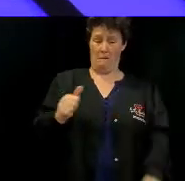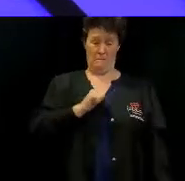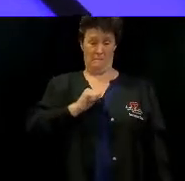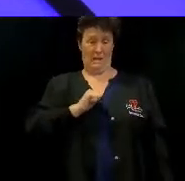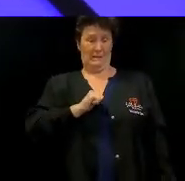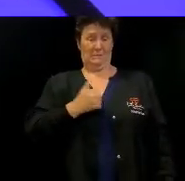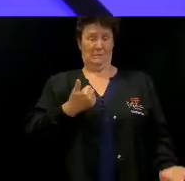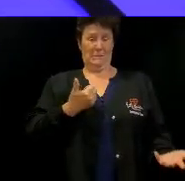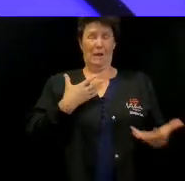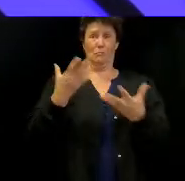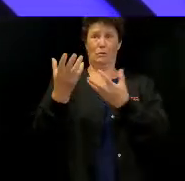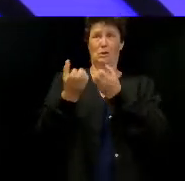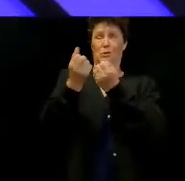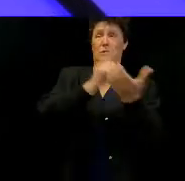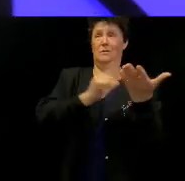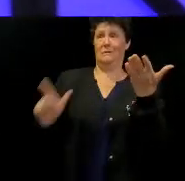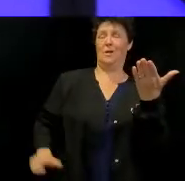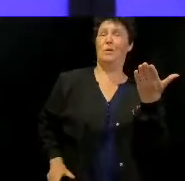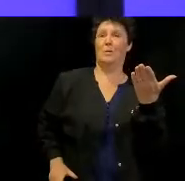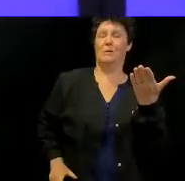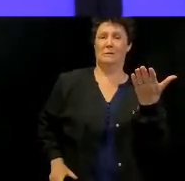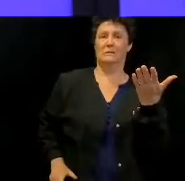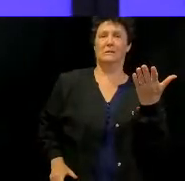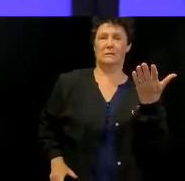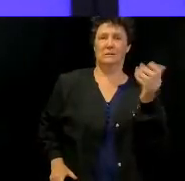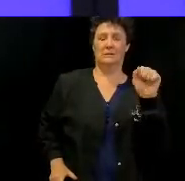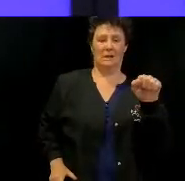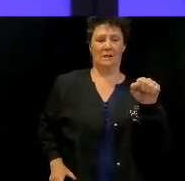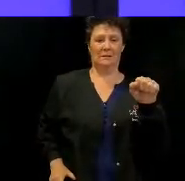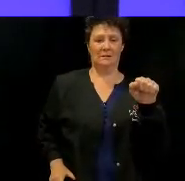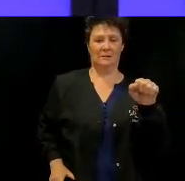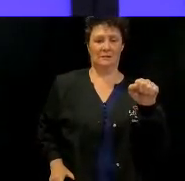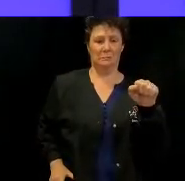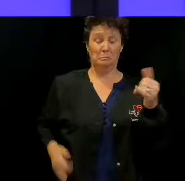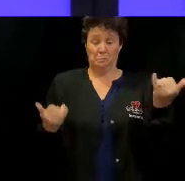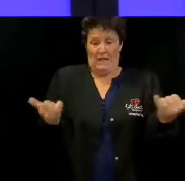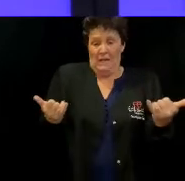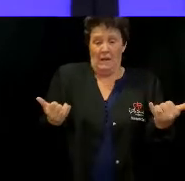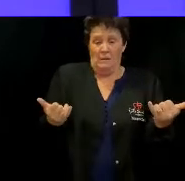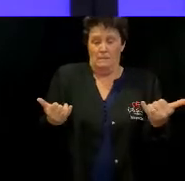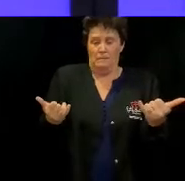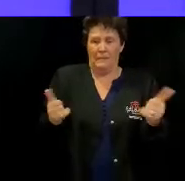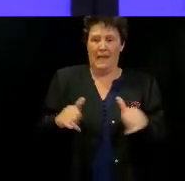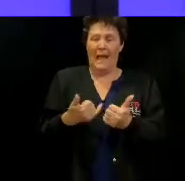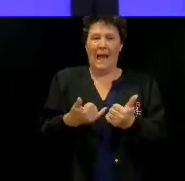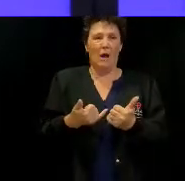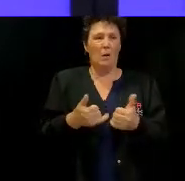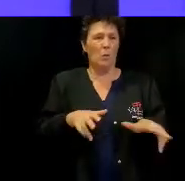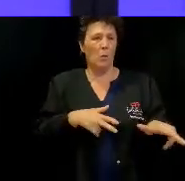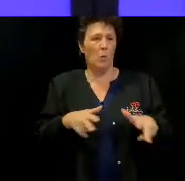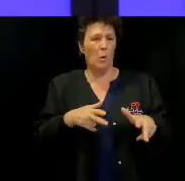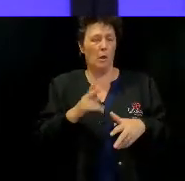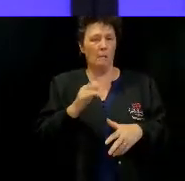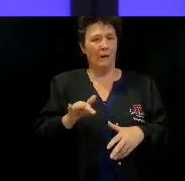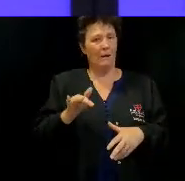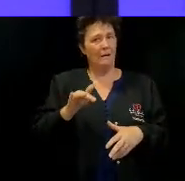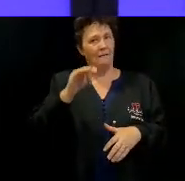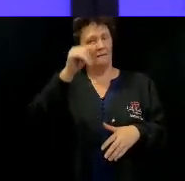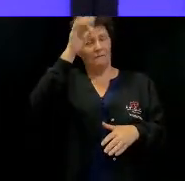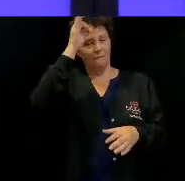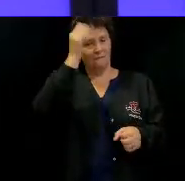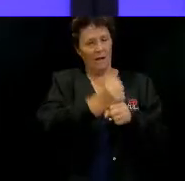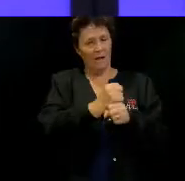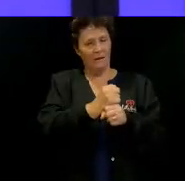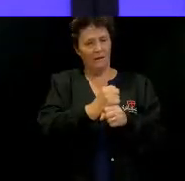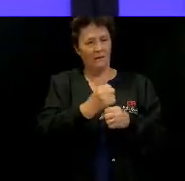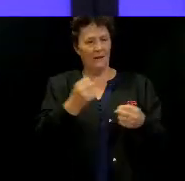I'm going to trust in the Lord. Amen. Are you guys all right? Now, so how to walk by faith in a fear-driven world? Real quick, let me give you just a few